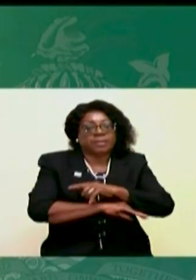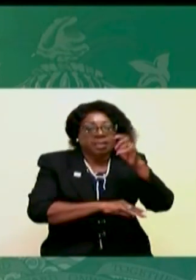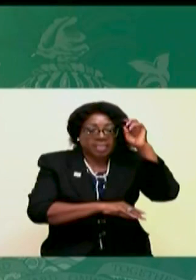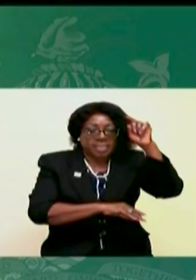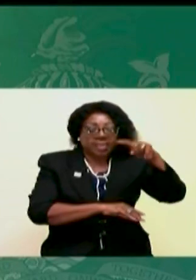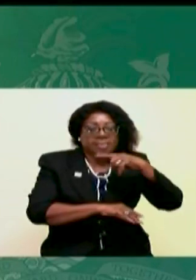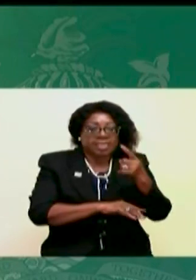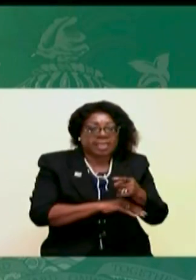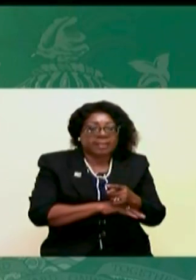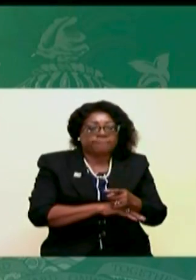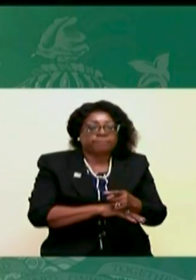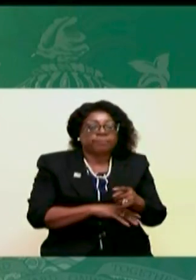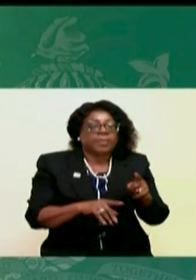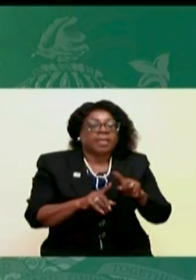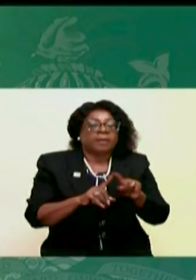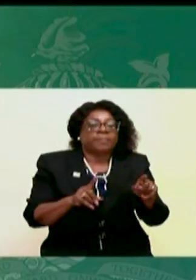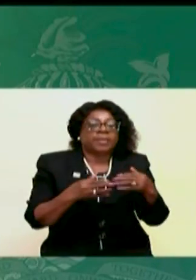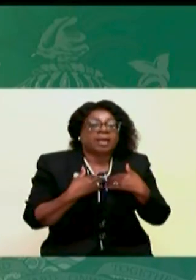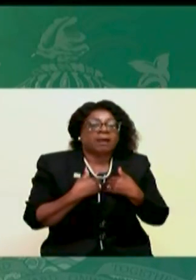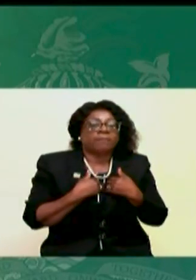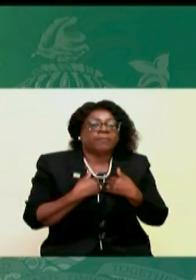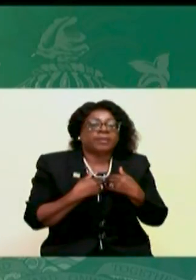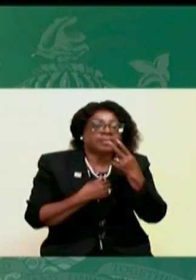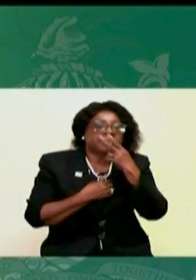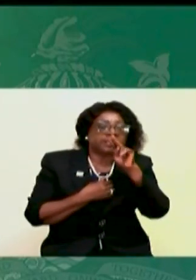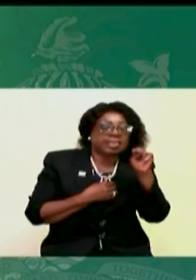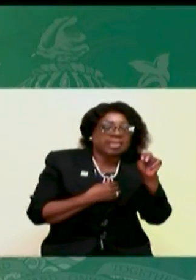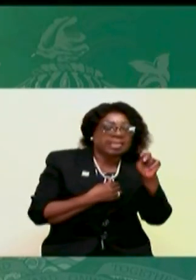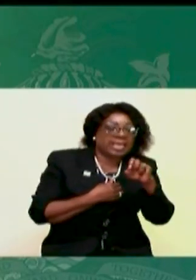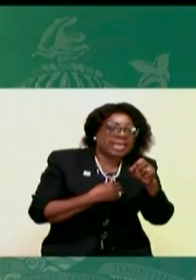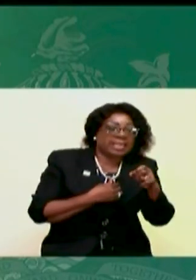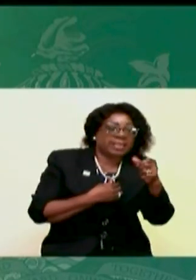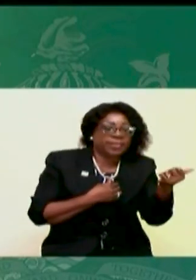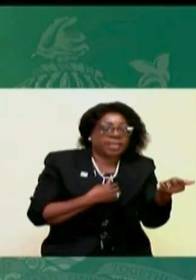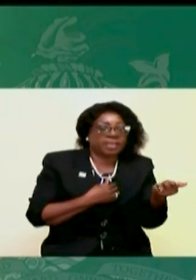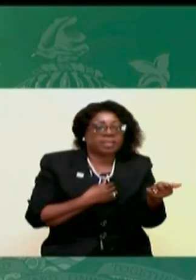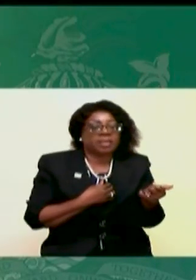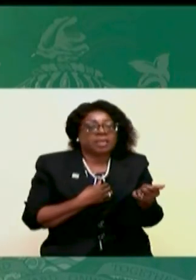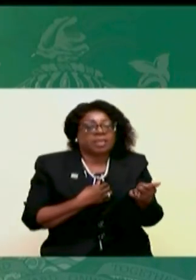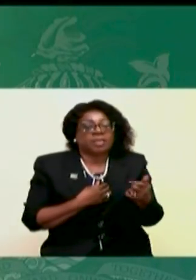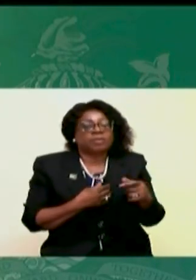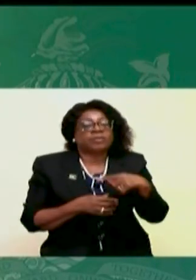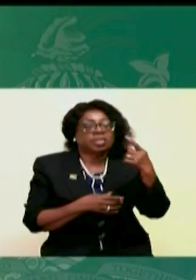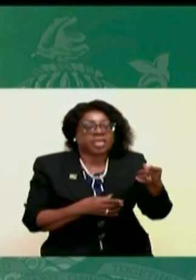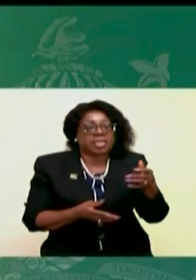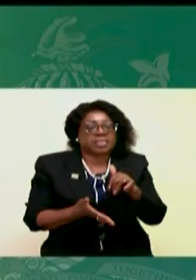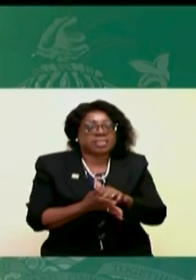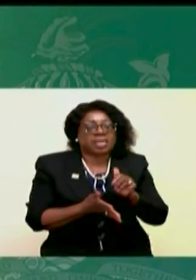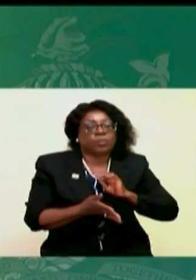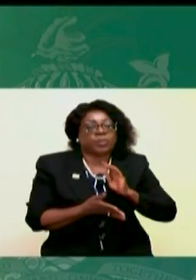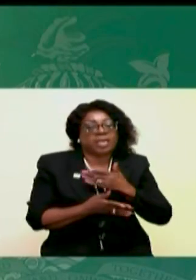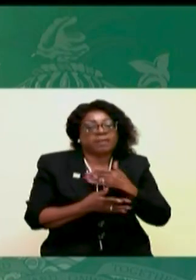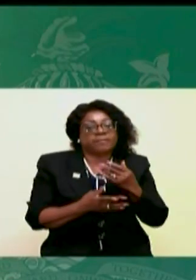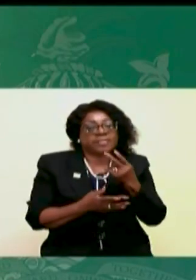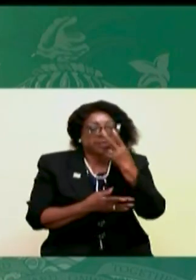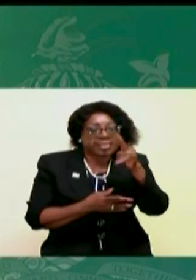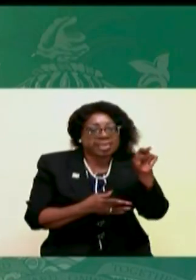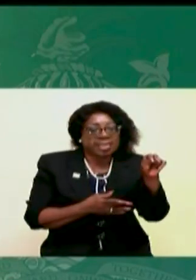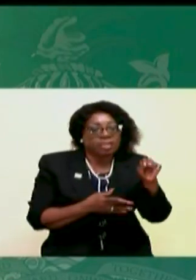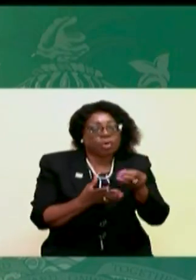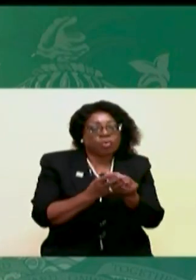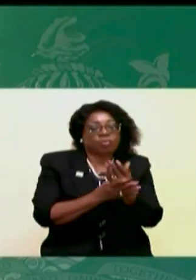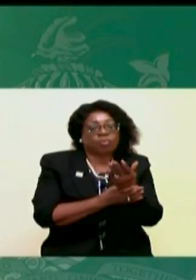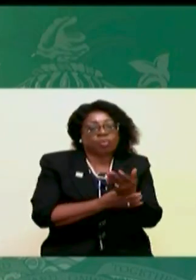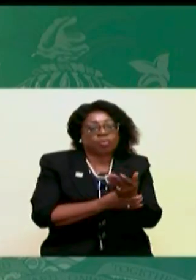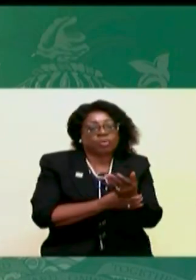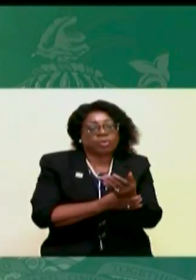But have we seen anything to suggest that we have seen growth or